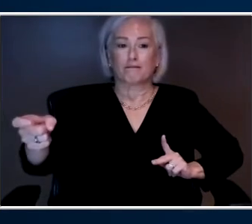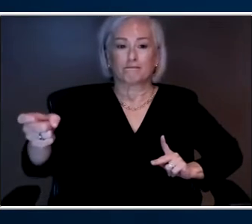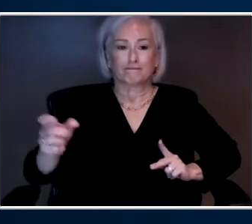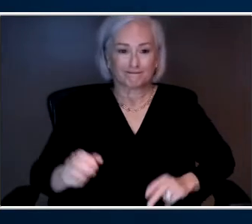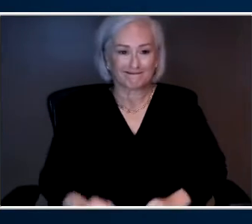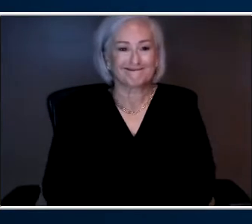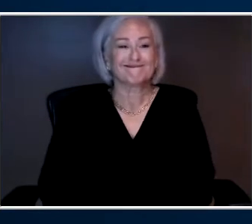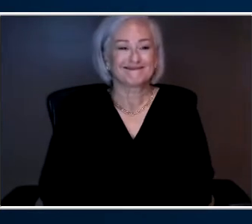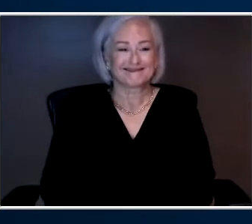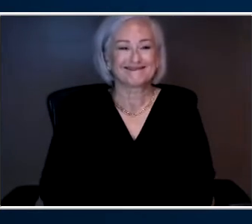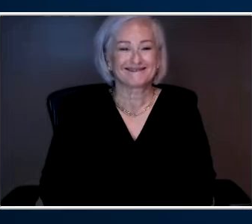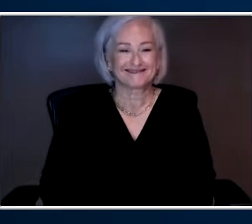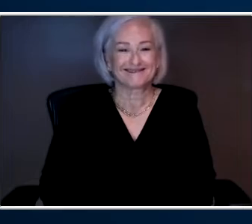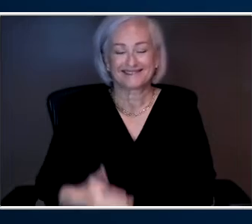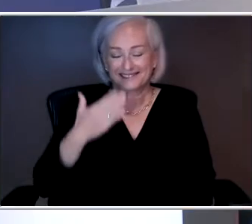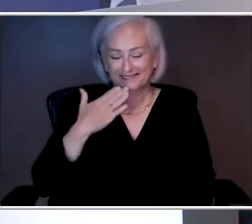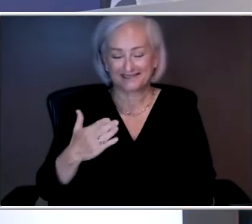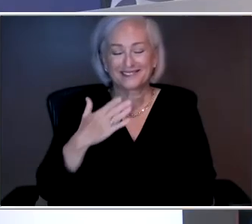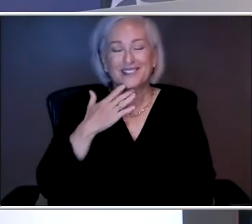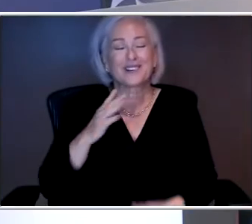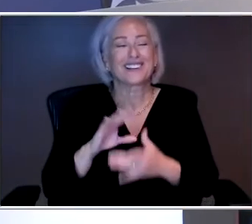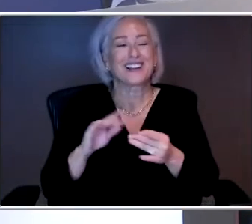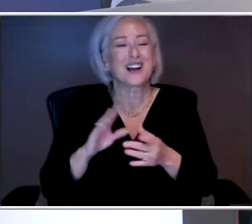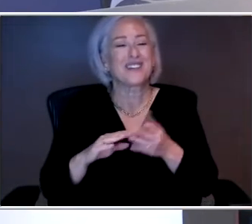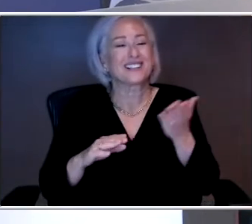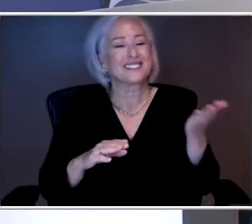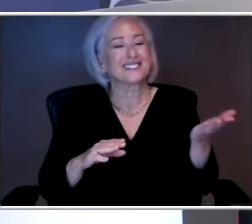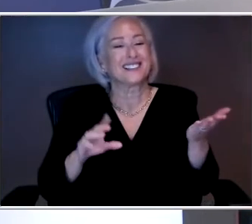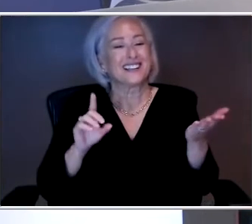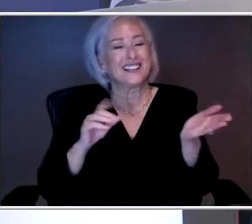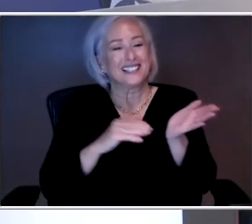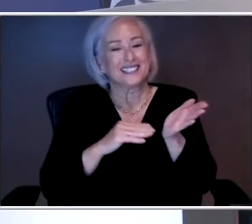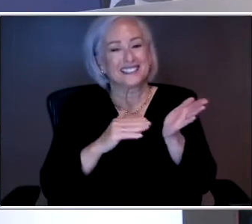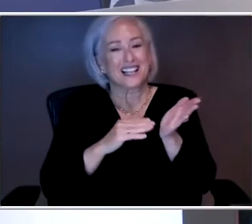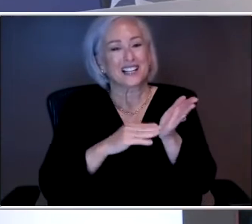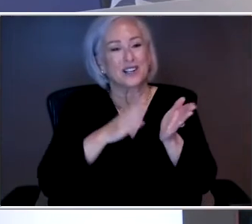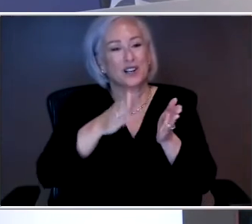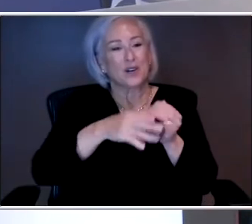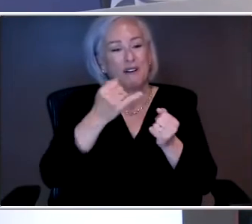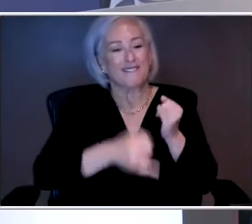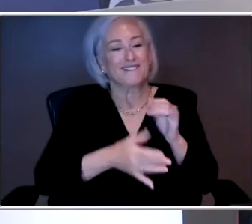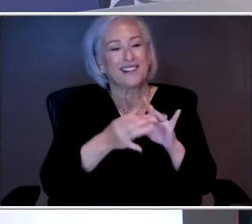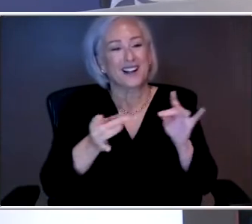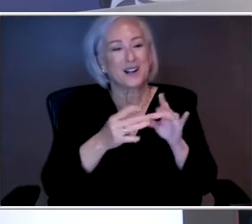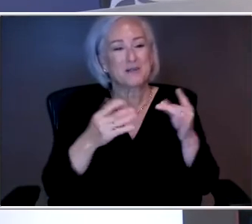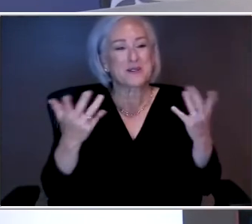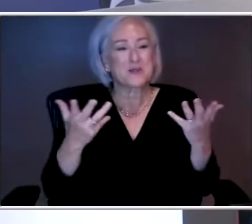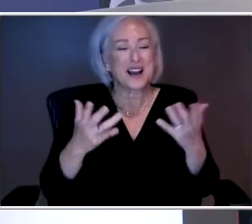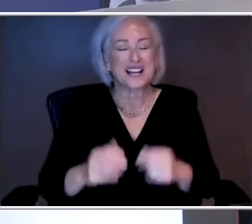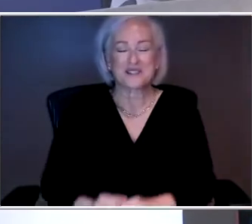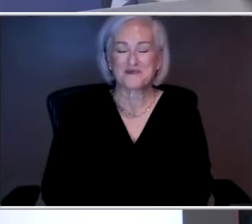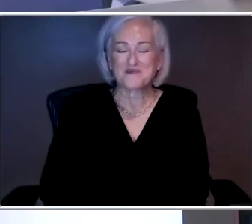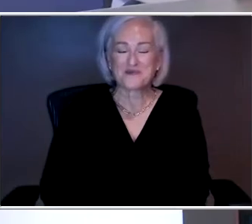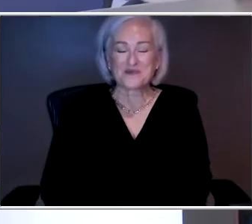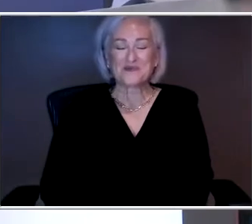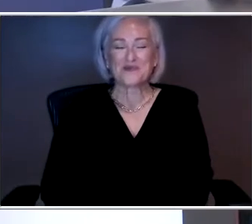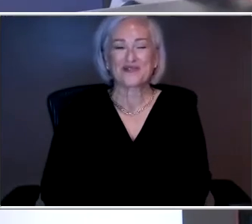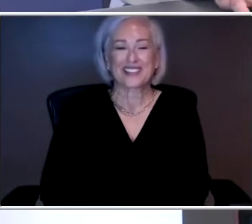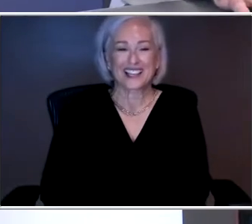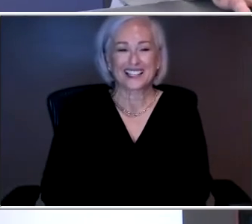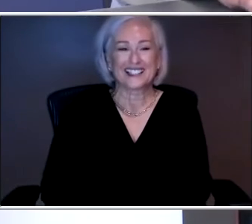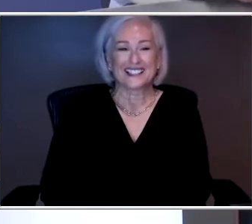Yep. Well said, Dr. Cooper. I'll just let you have let you wrap us up today and have the final word. Dangerous, I think. I know.